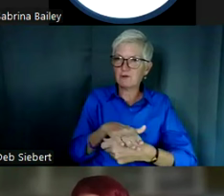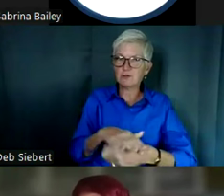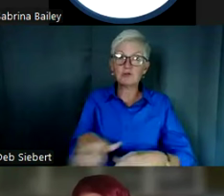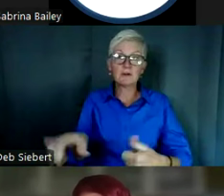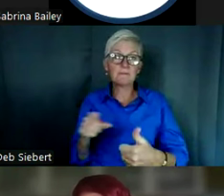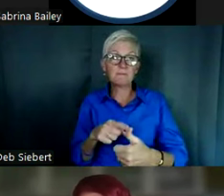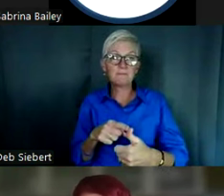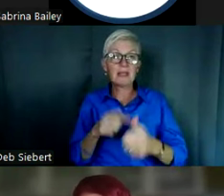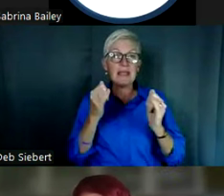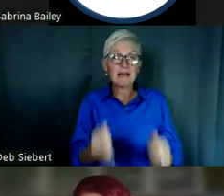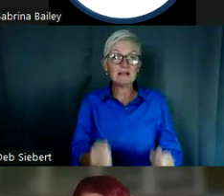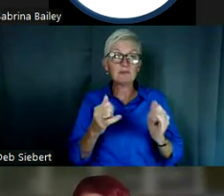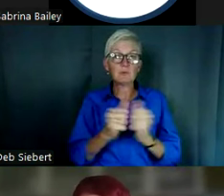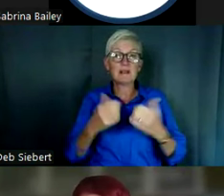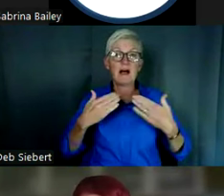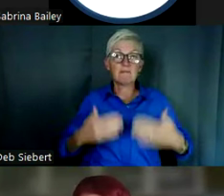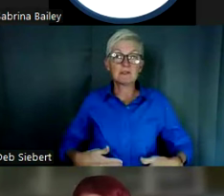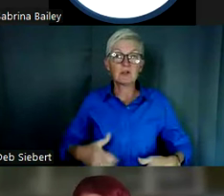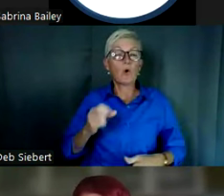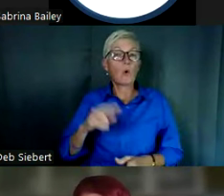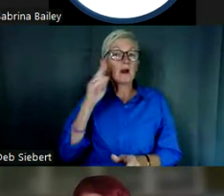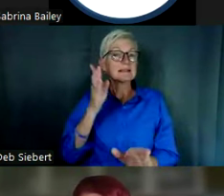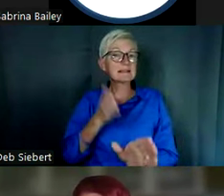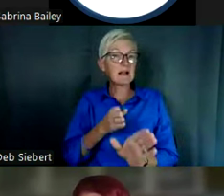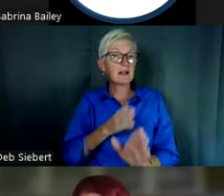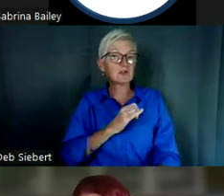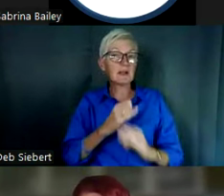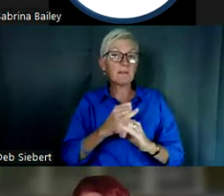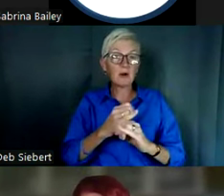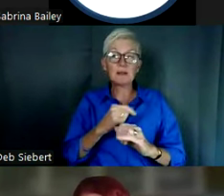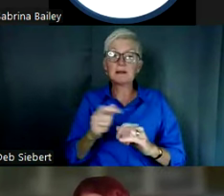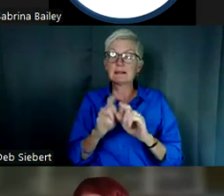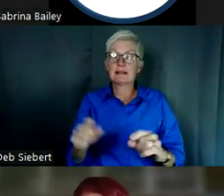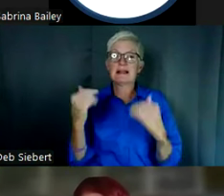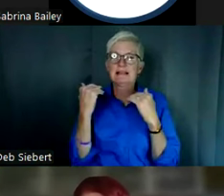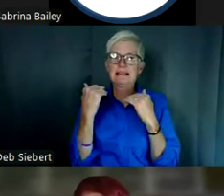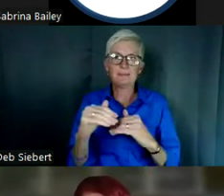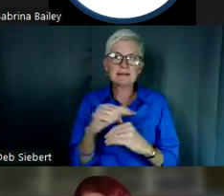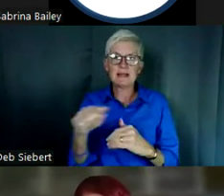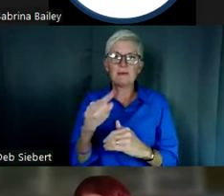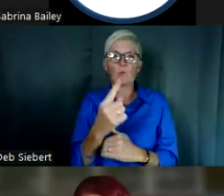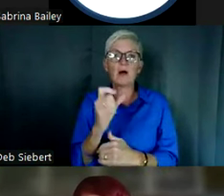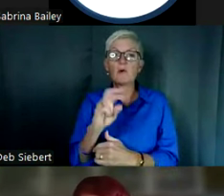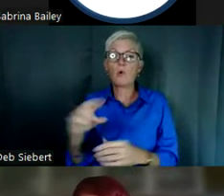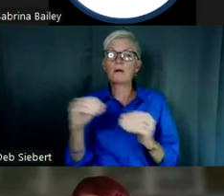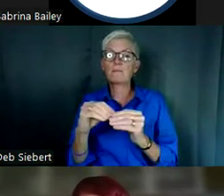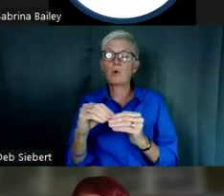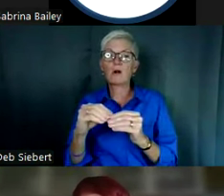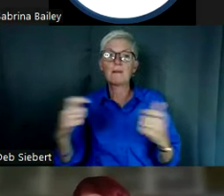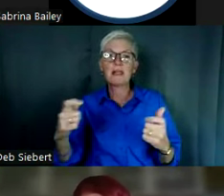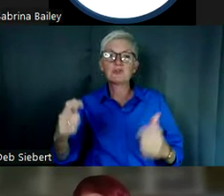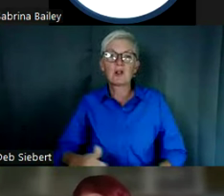an individual with a physical or psychological impairment that substantially limits them in one or more major life